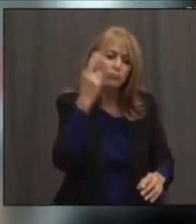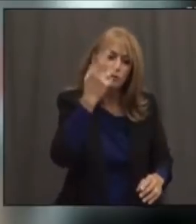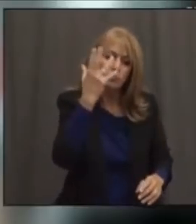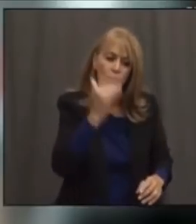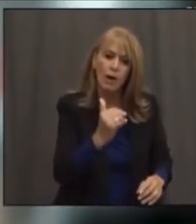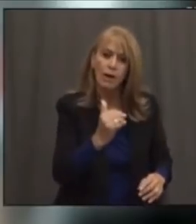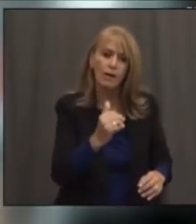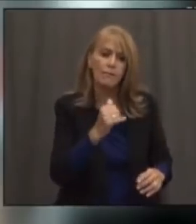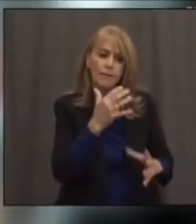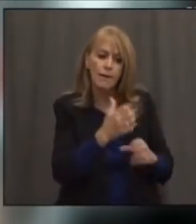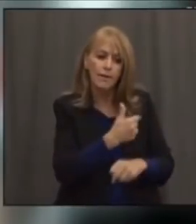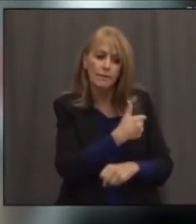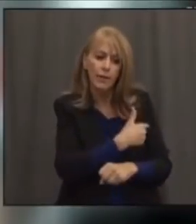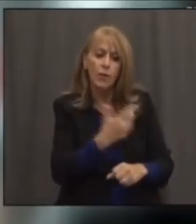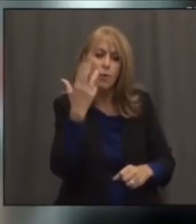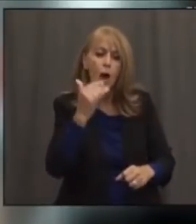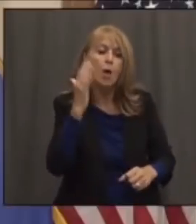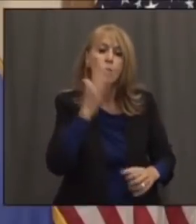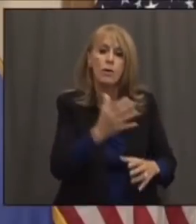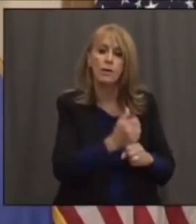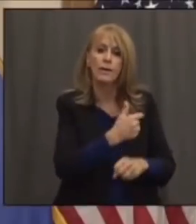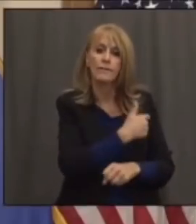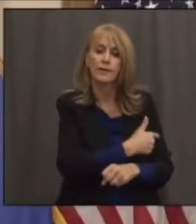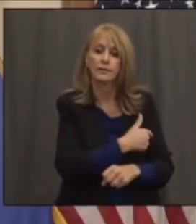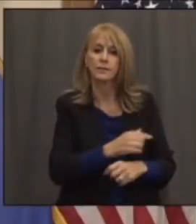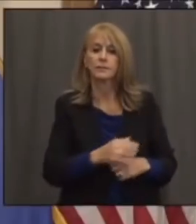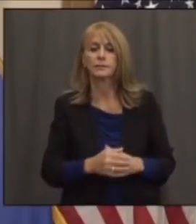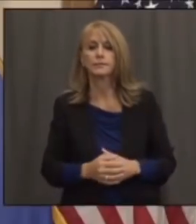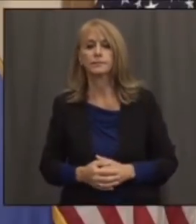vaccination. Thank you very much.